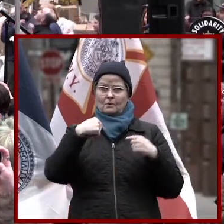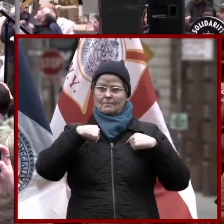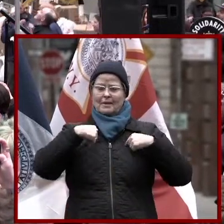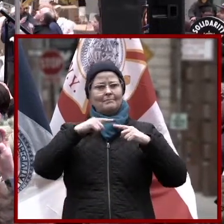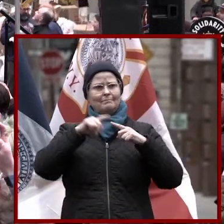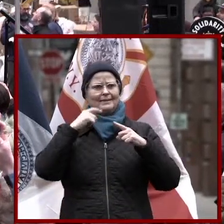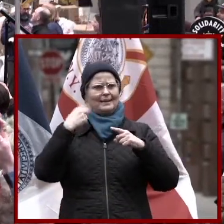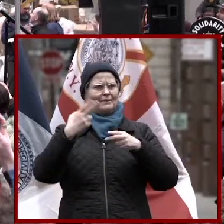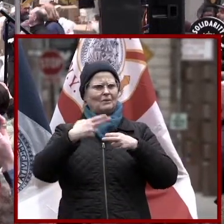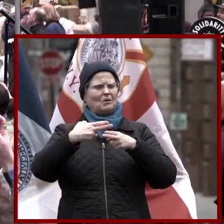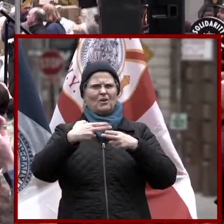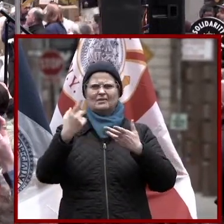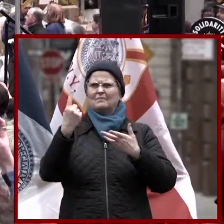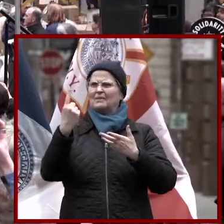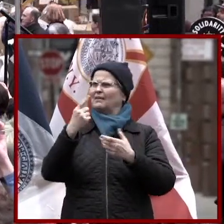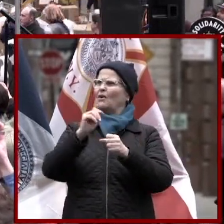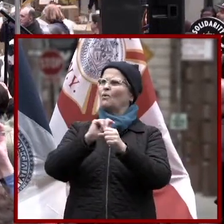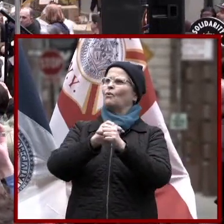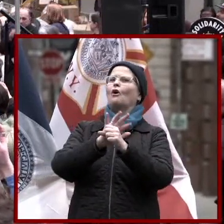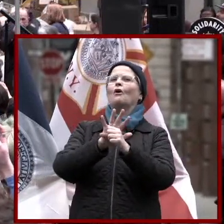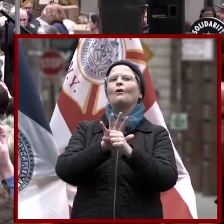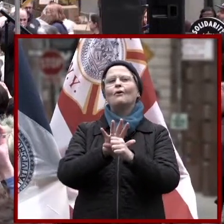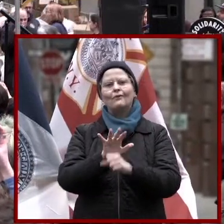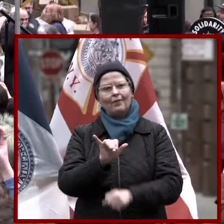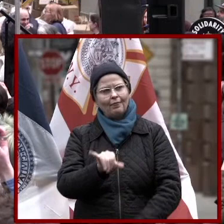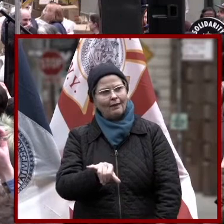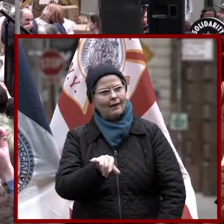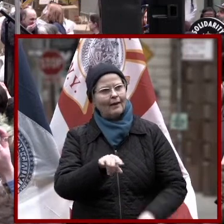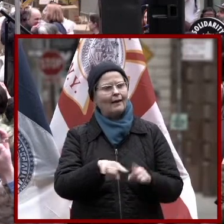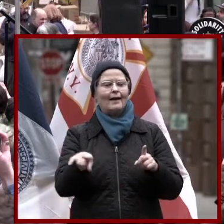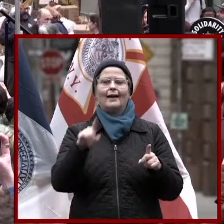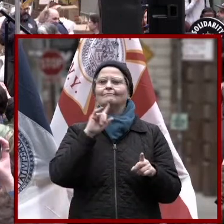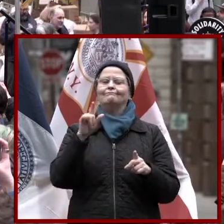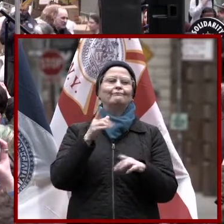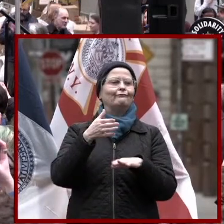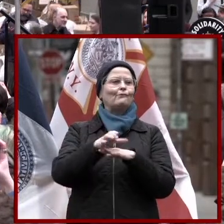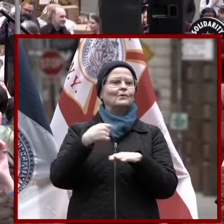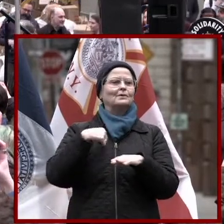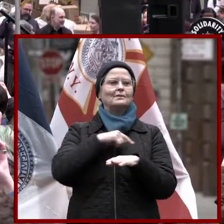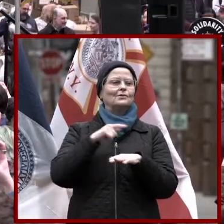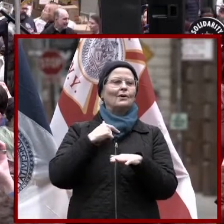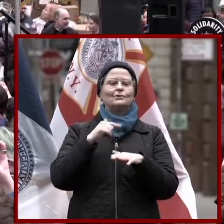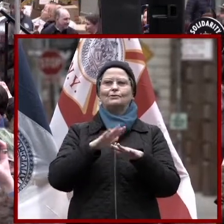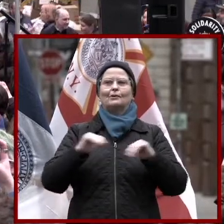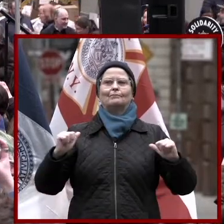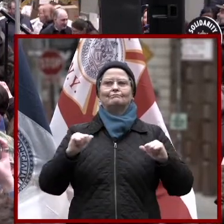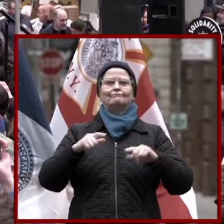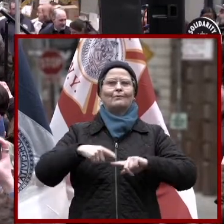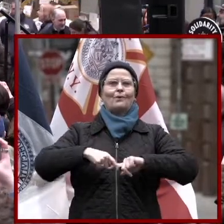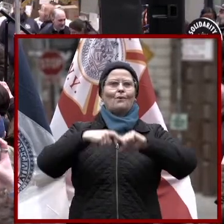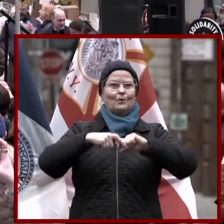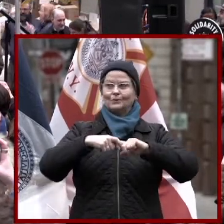called a pandemic, which we could not be here. But I cannot begin to tell you how great it is to see all of you here today.